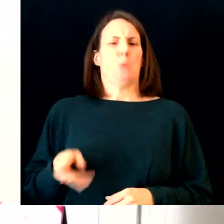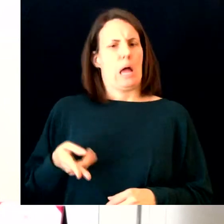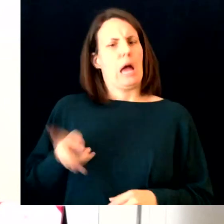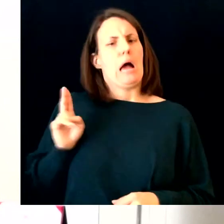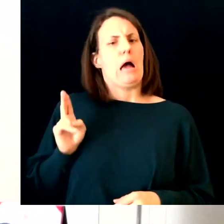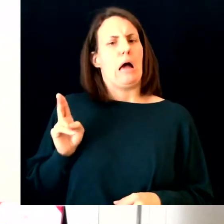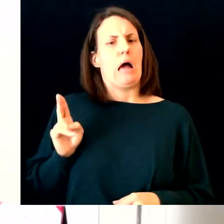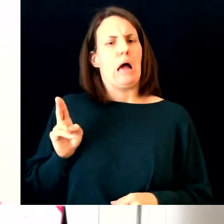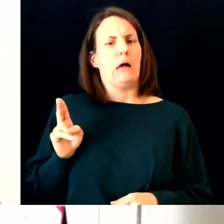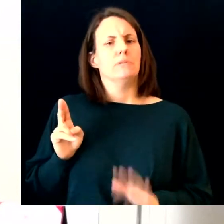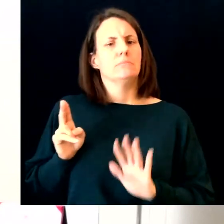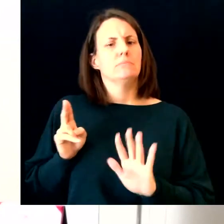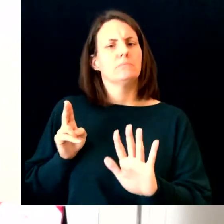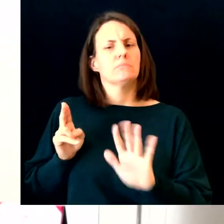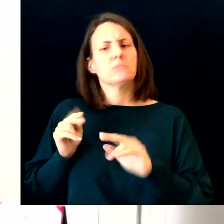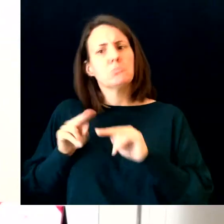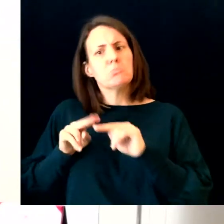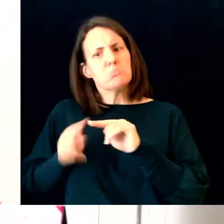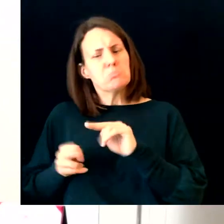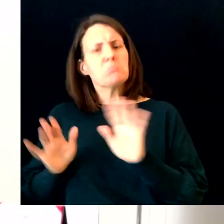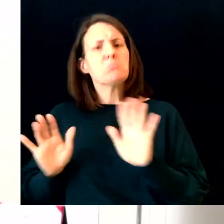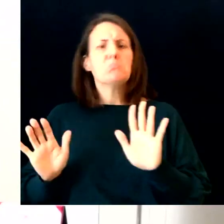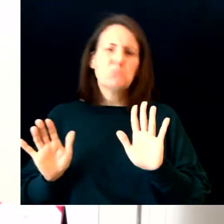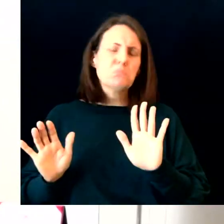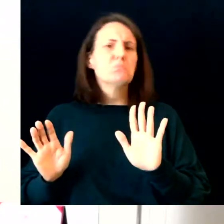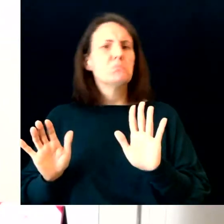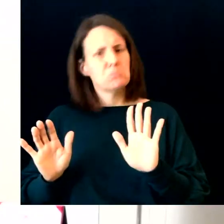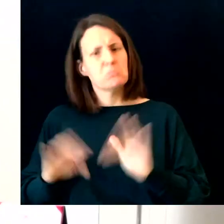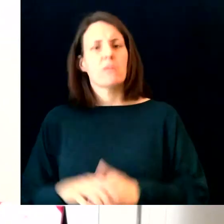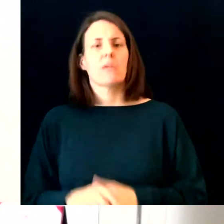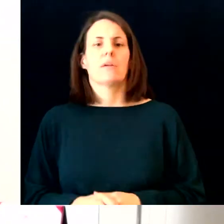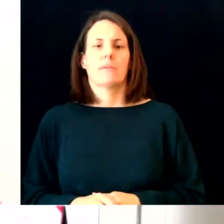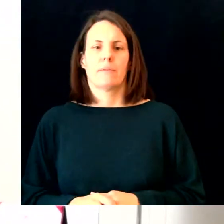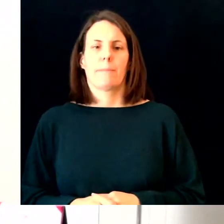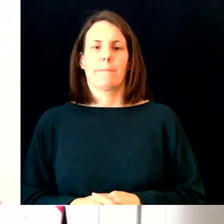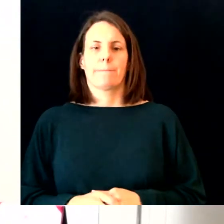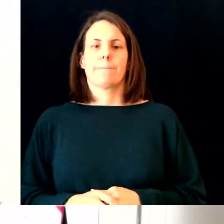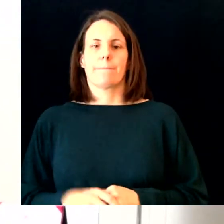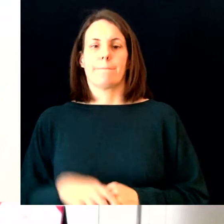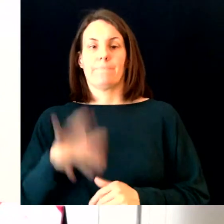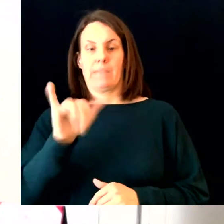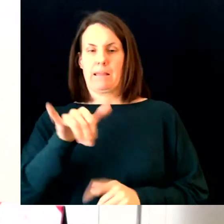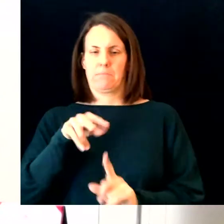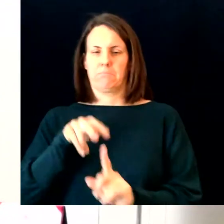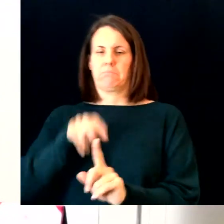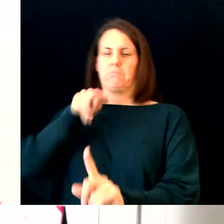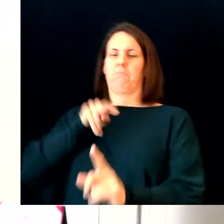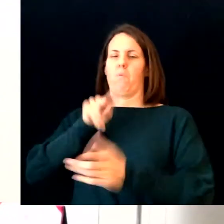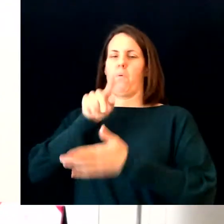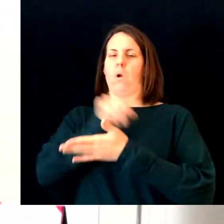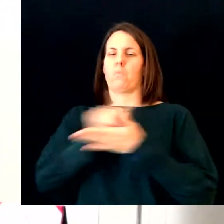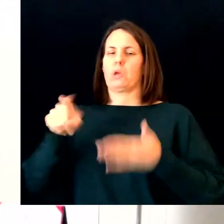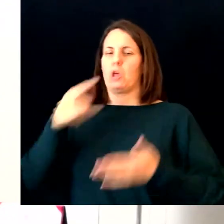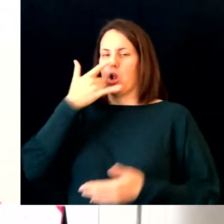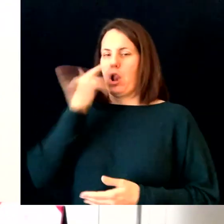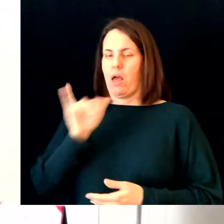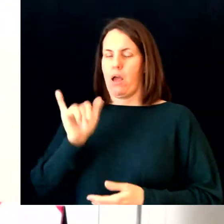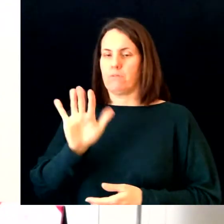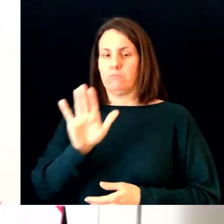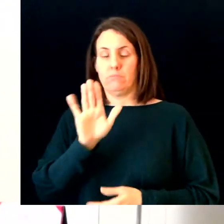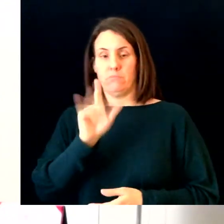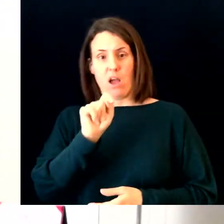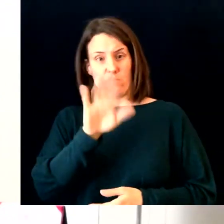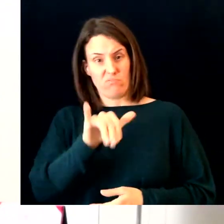that is just a little bit of a snapshot. We're still seeing children being hospitalized for this. And again, the best way to